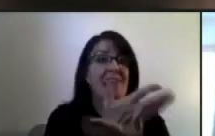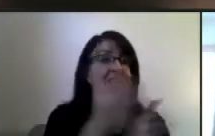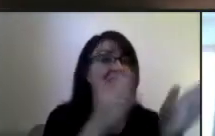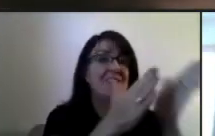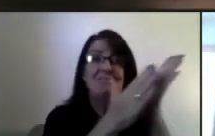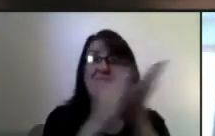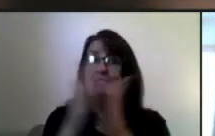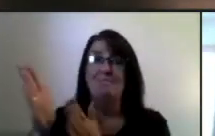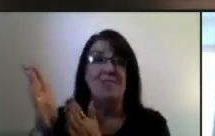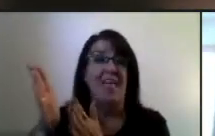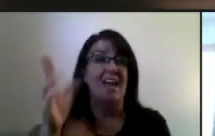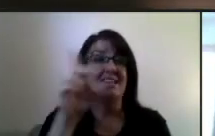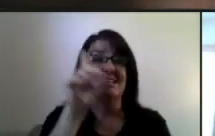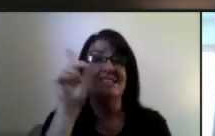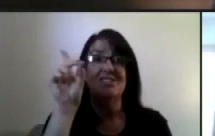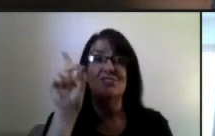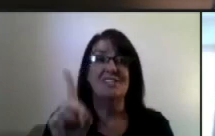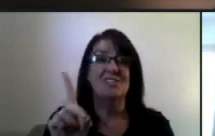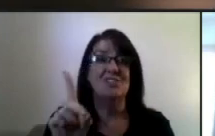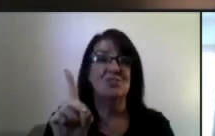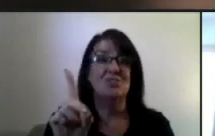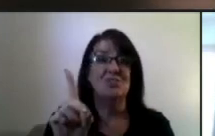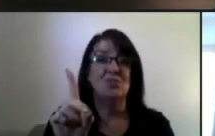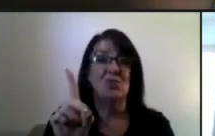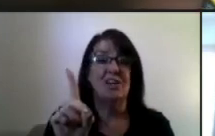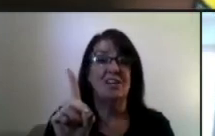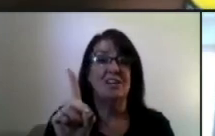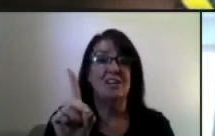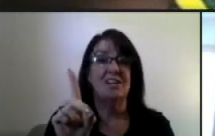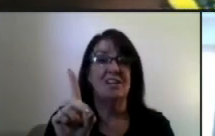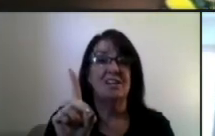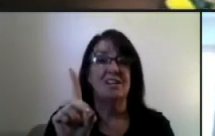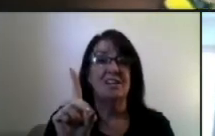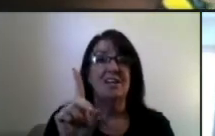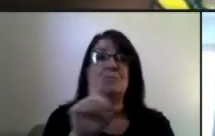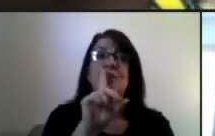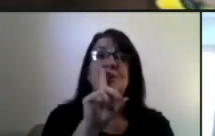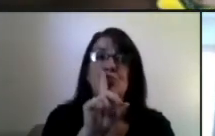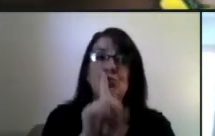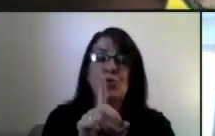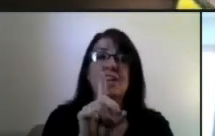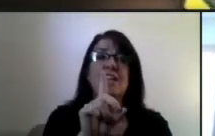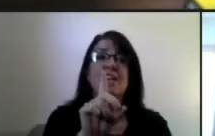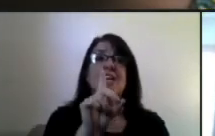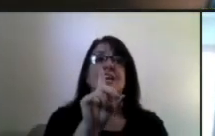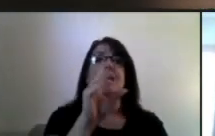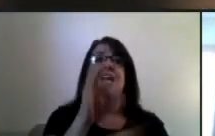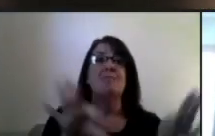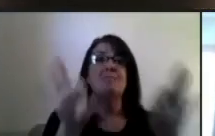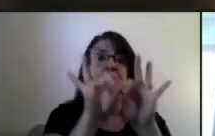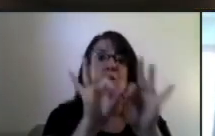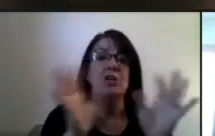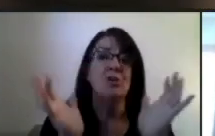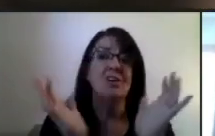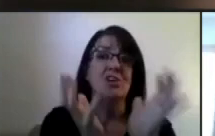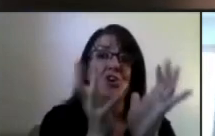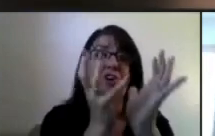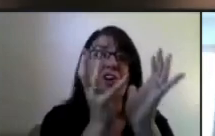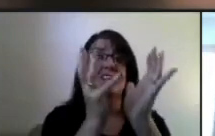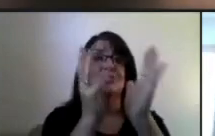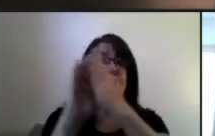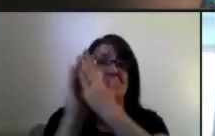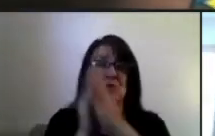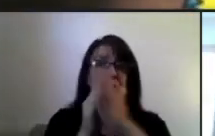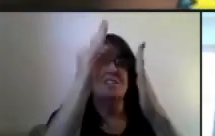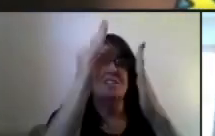city of Detroit let us know how important it is to engage our communities to fill out the census. We can knock at door no more and talk to you.